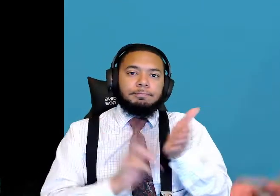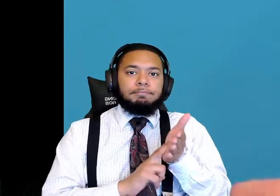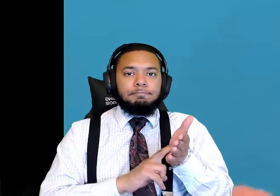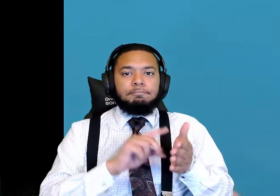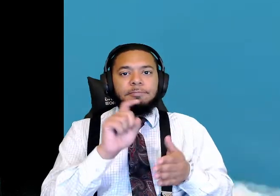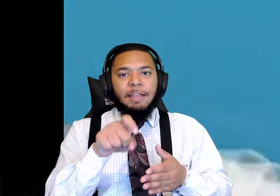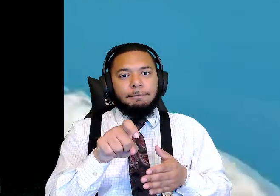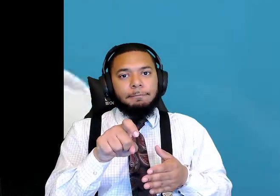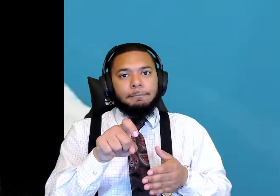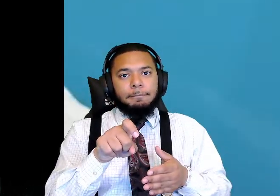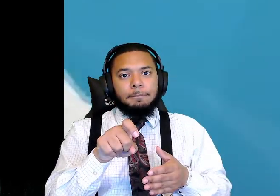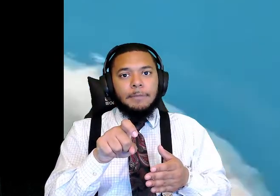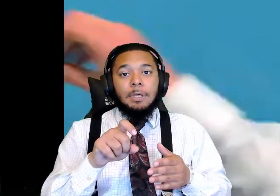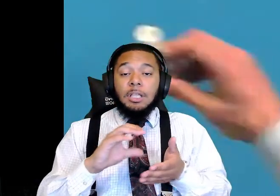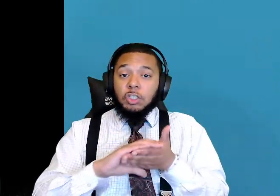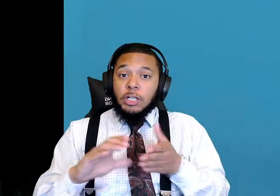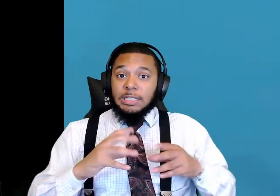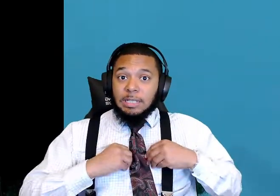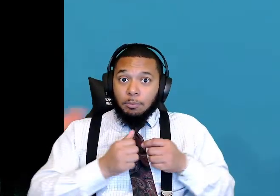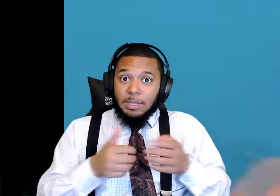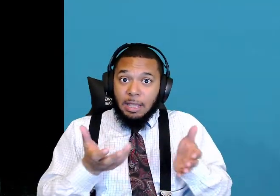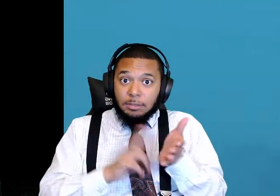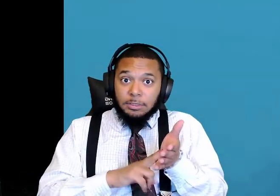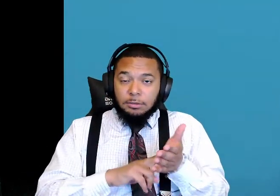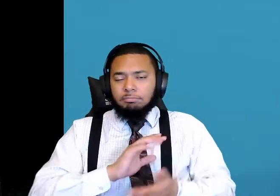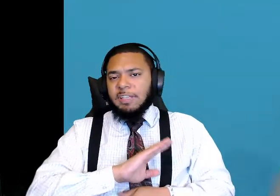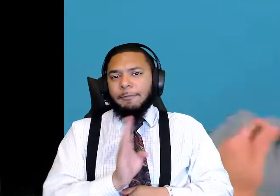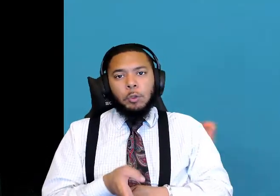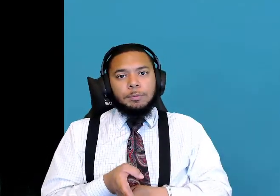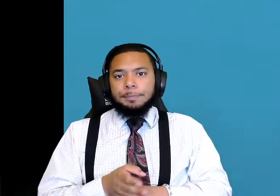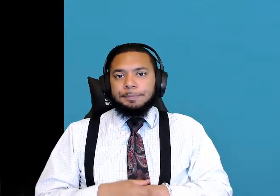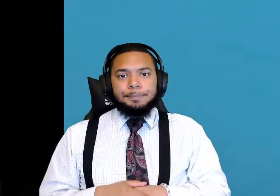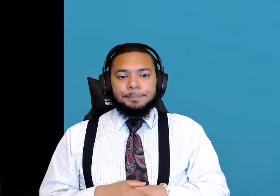Okay, so for my mother,